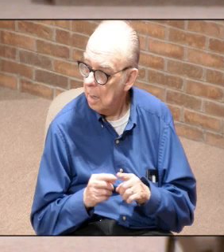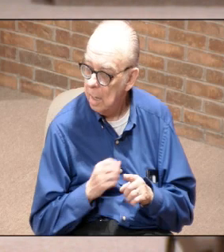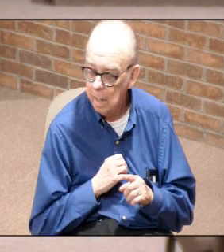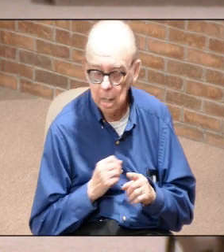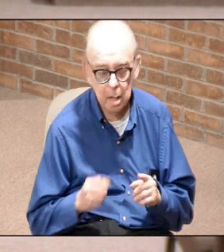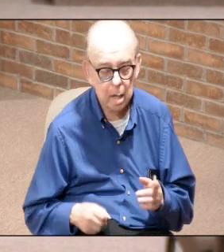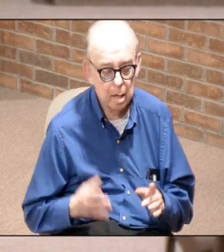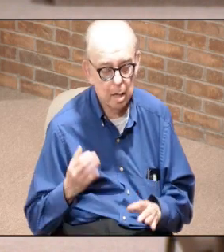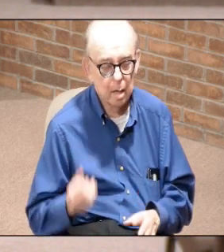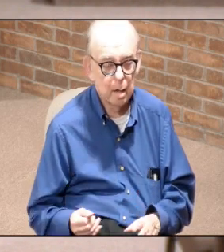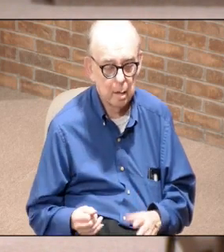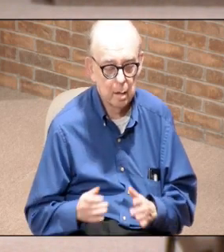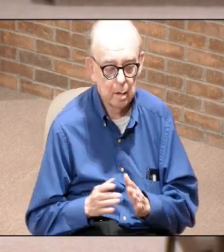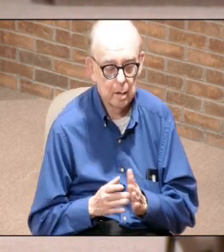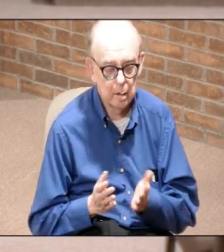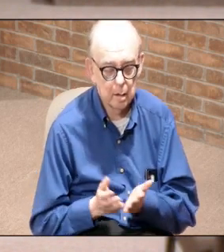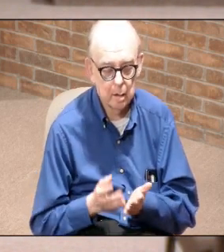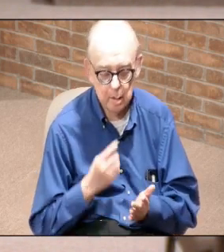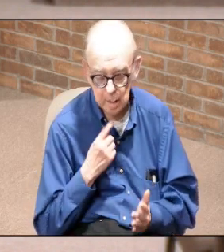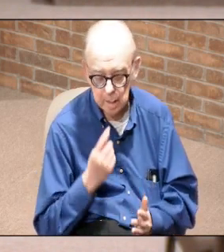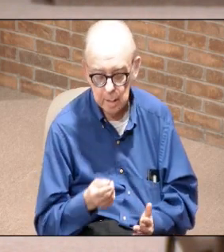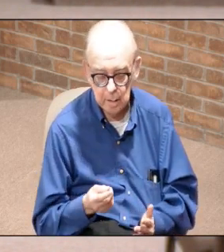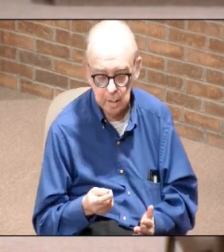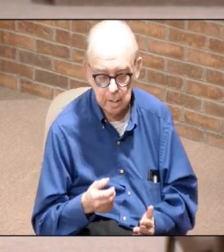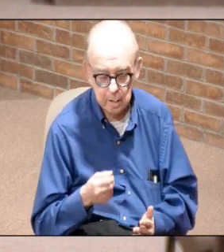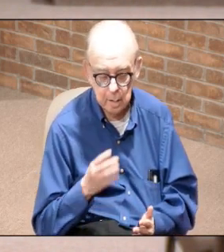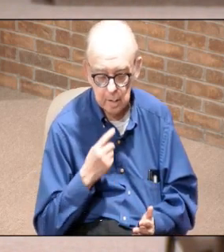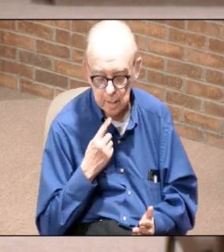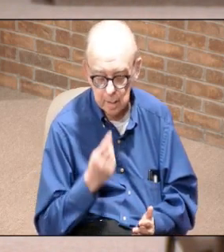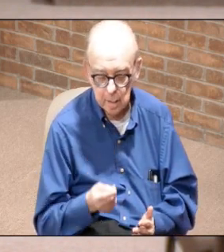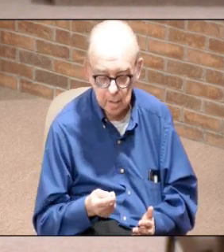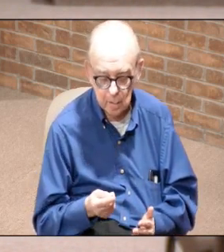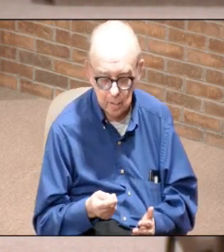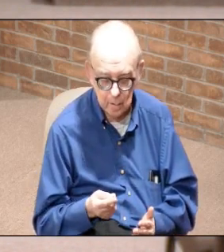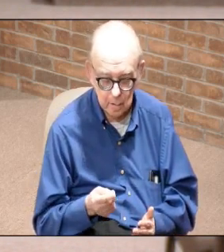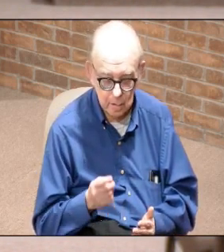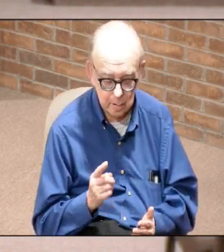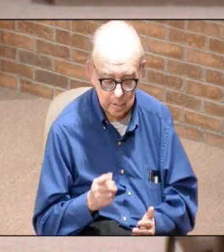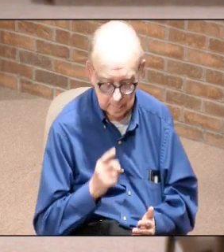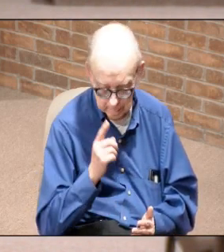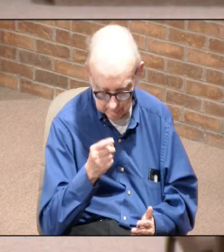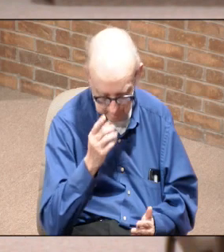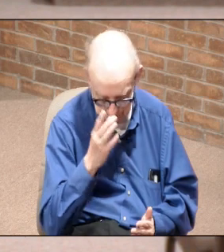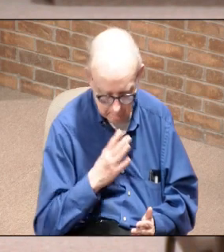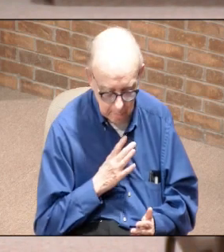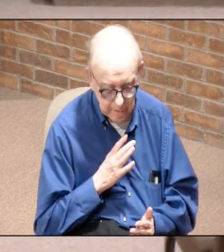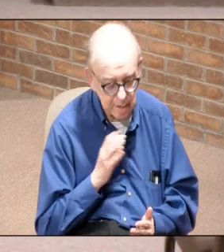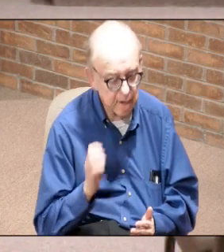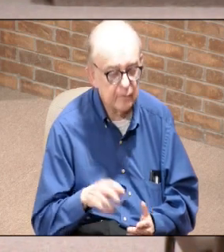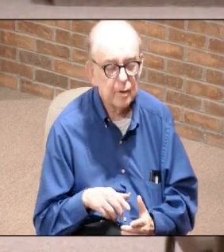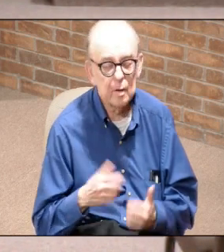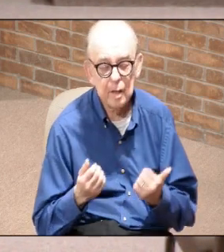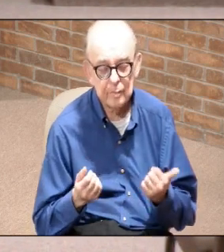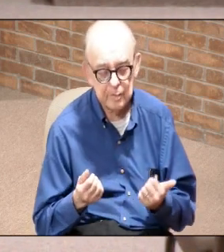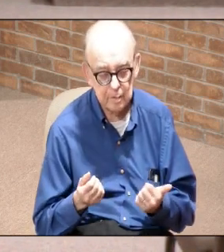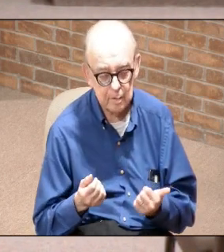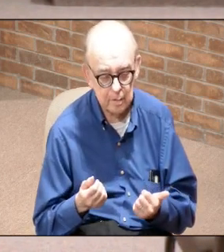Solomon. Why? Because the Bible says, God says, he was the wisest man that ever lived.